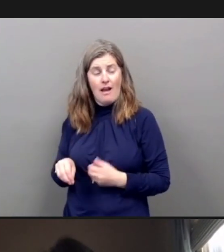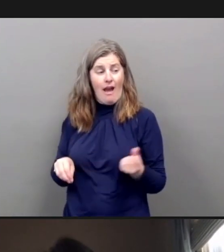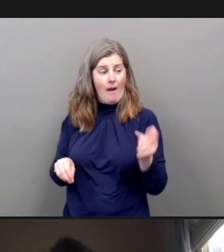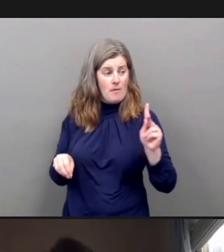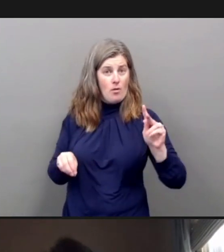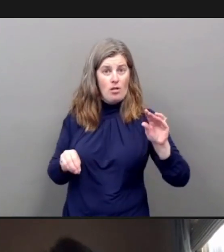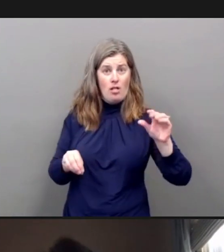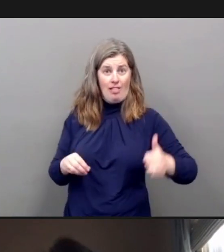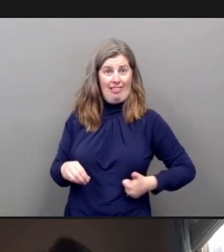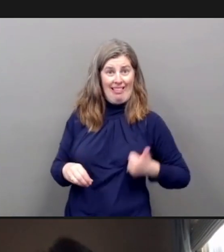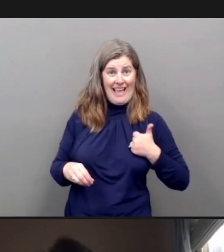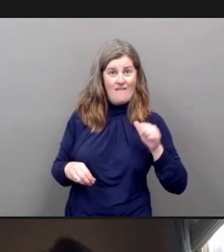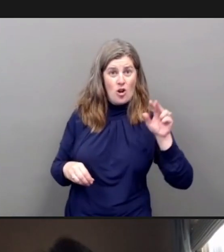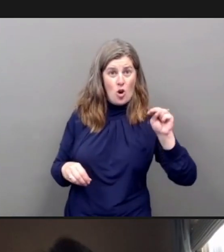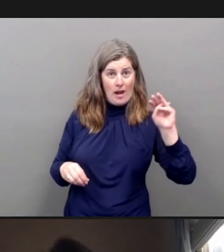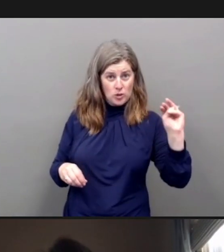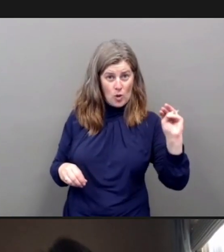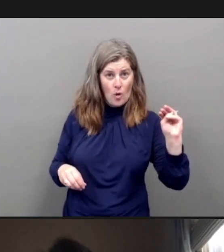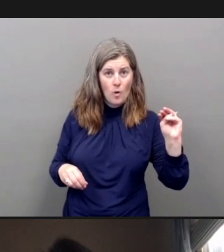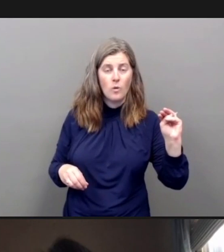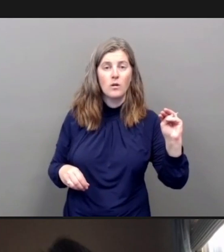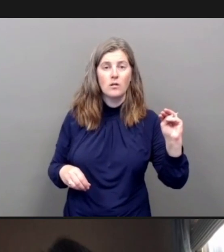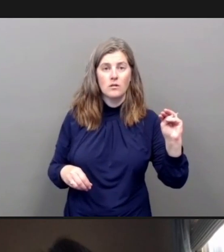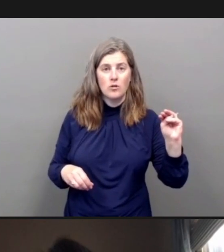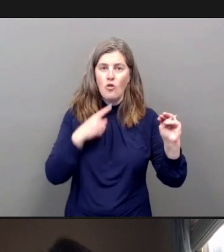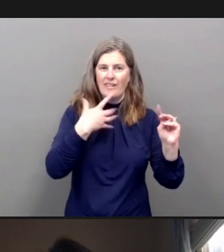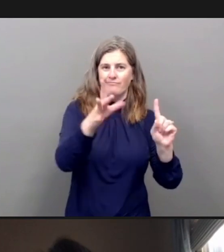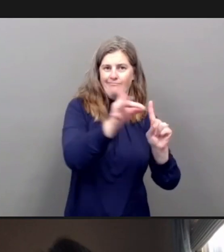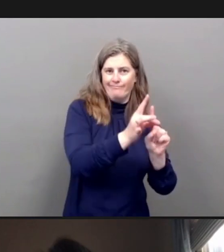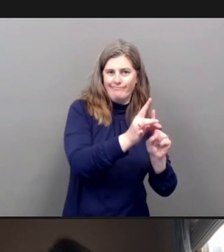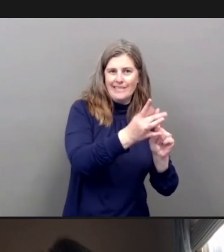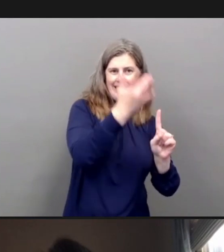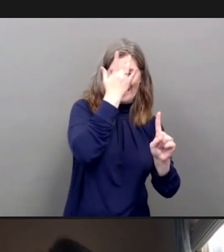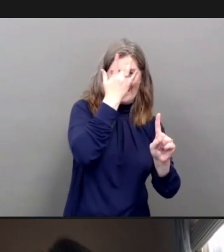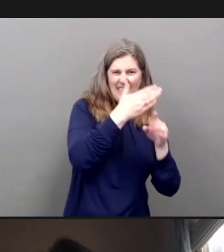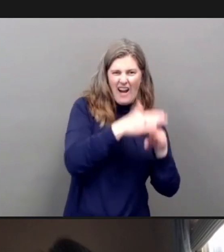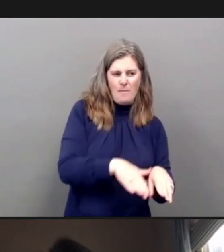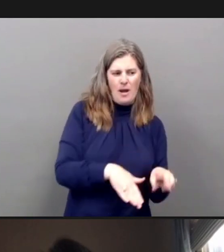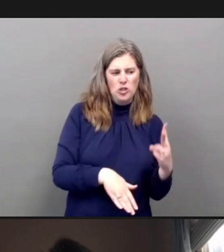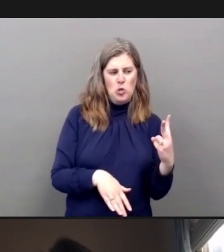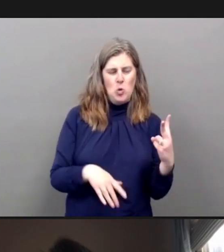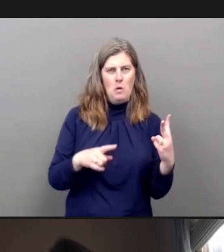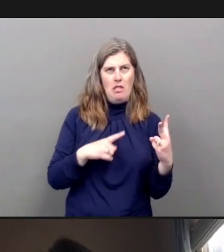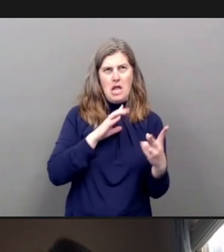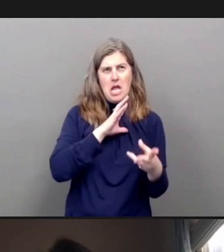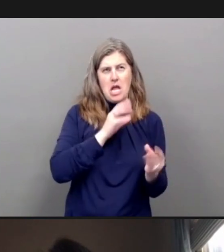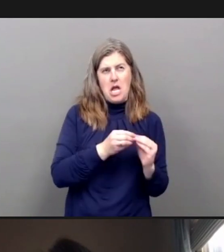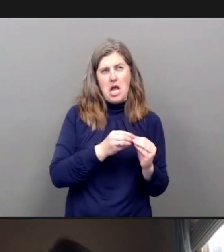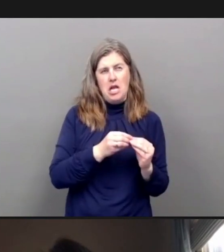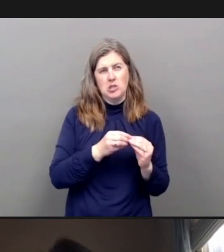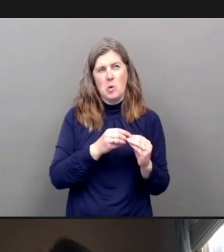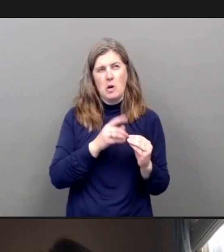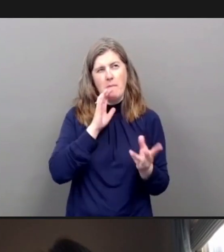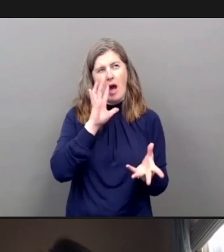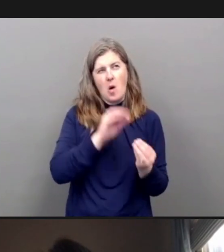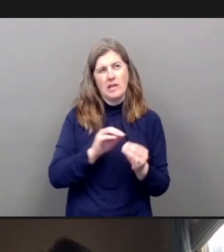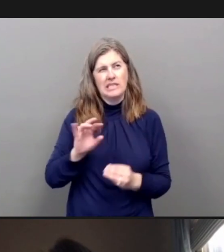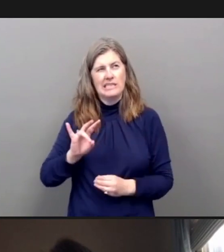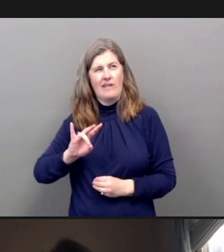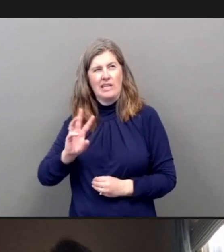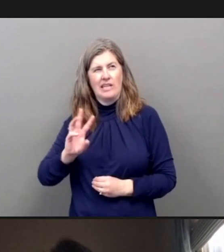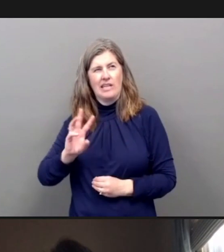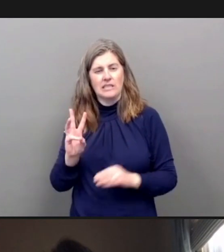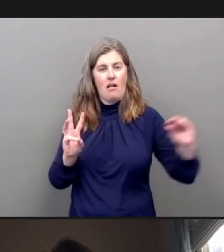Mexicans who've had COVID and divide that by 2 and kind of add that in my head. So today I'm thinking we got 76% of